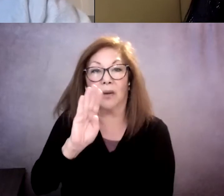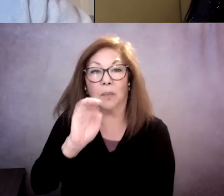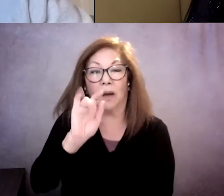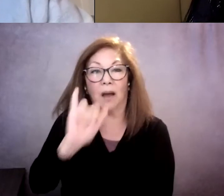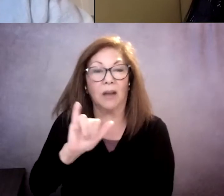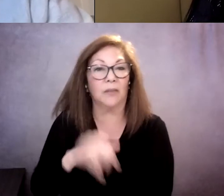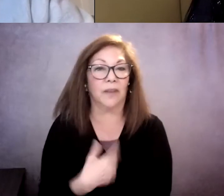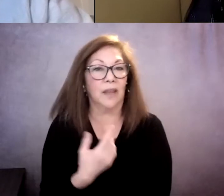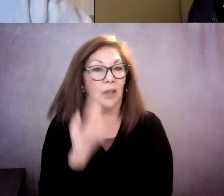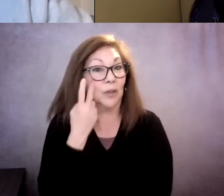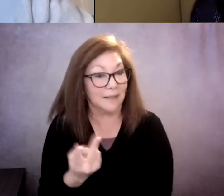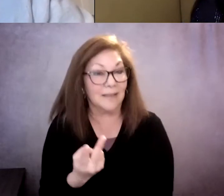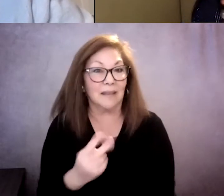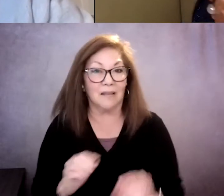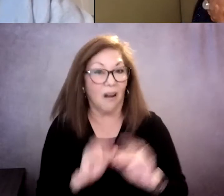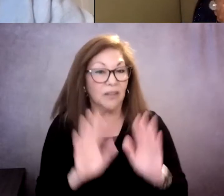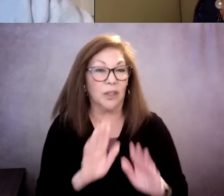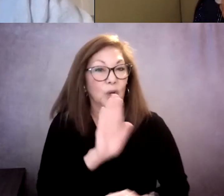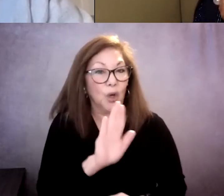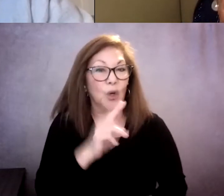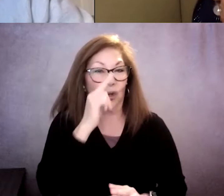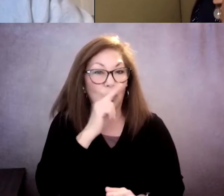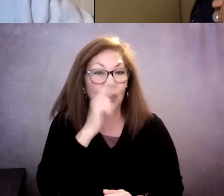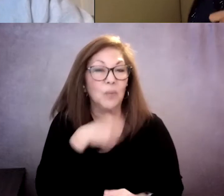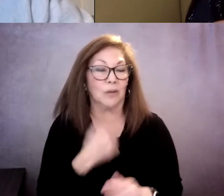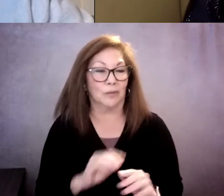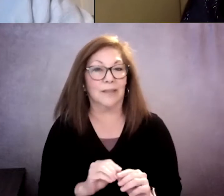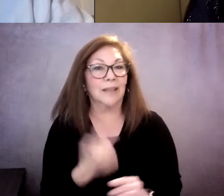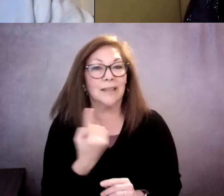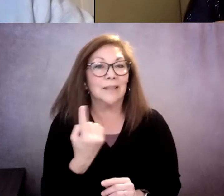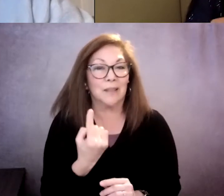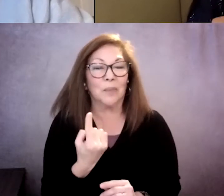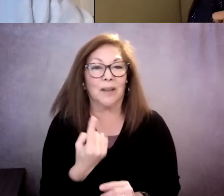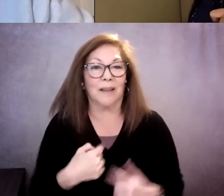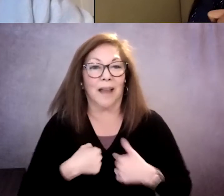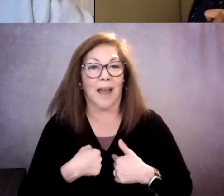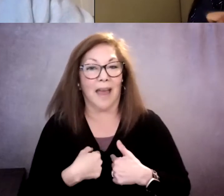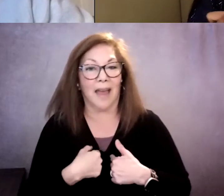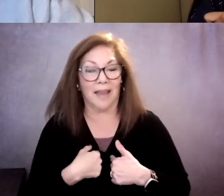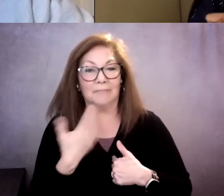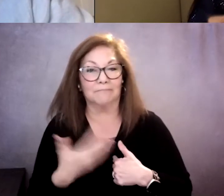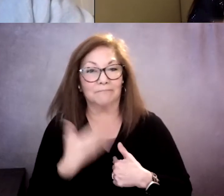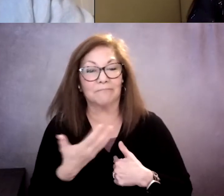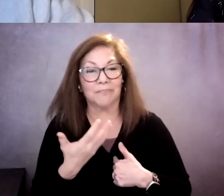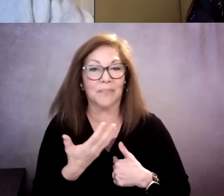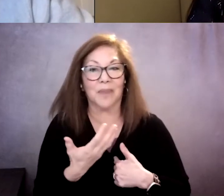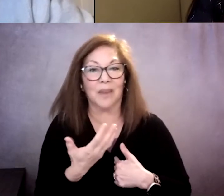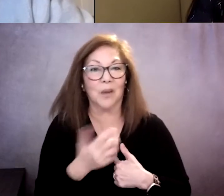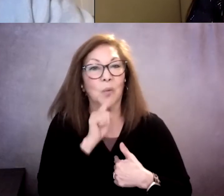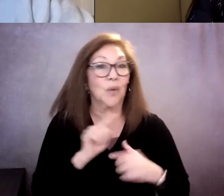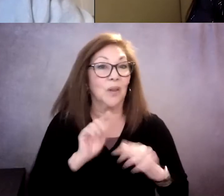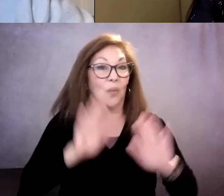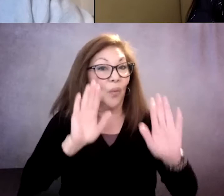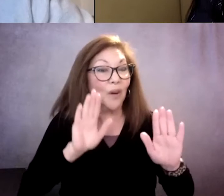humor comes through quite lucidly. And so she Ah. clearly was someone who had a pretty wonderful